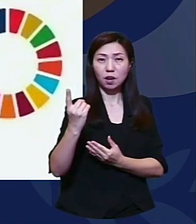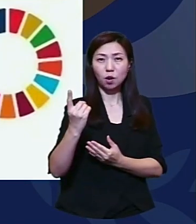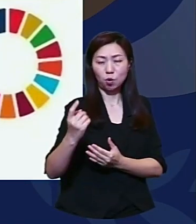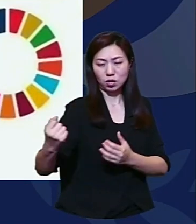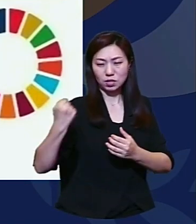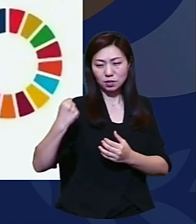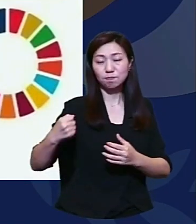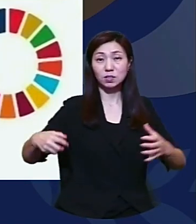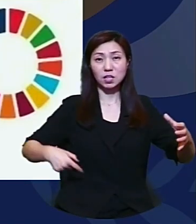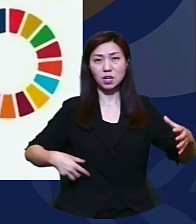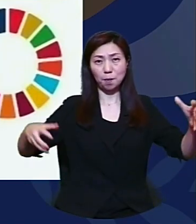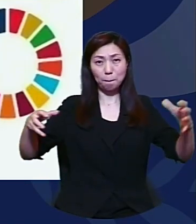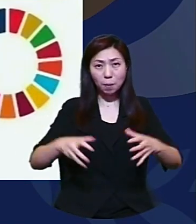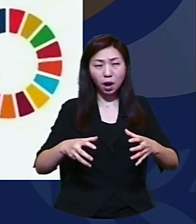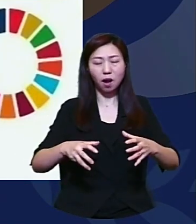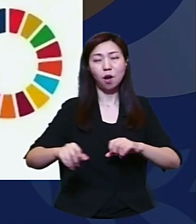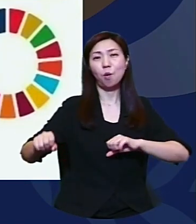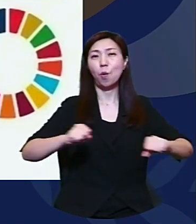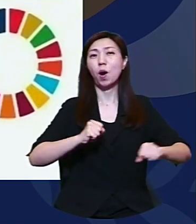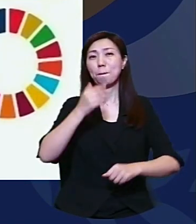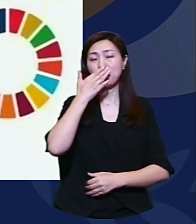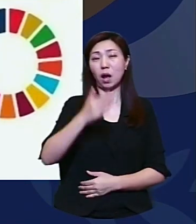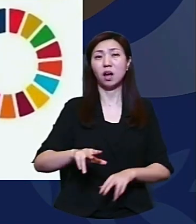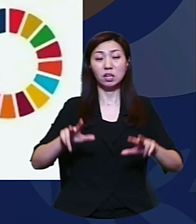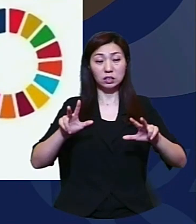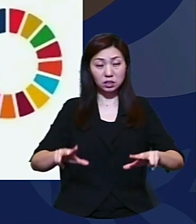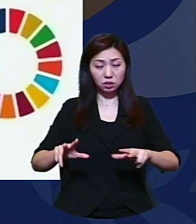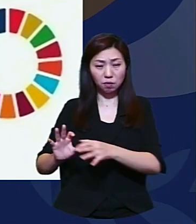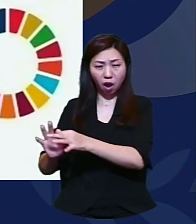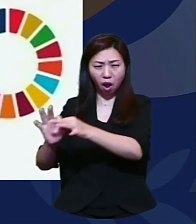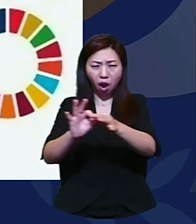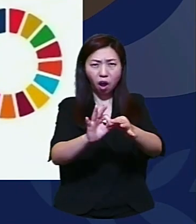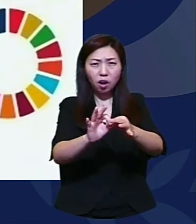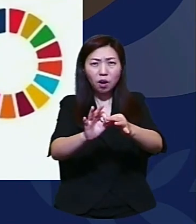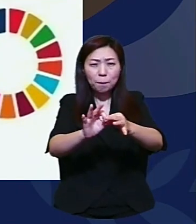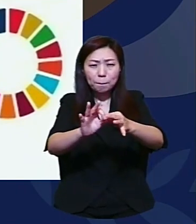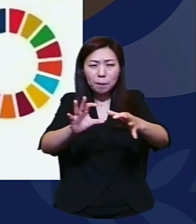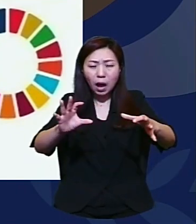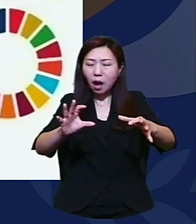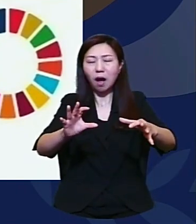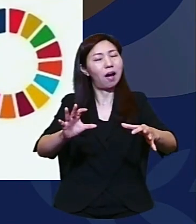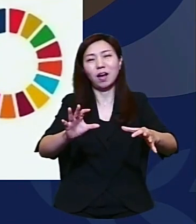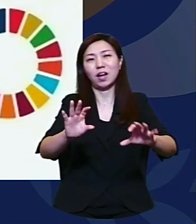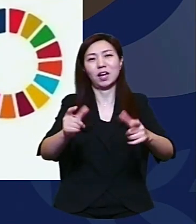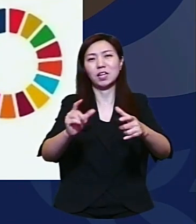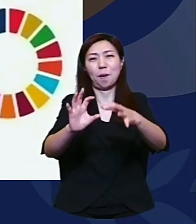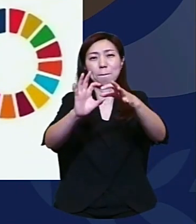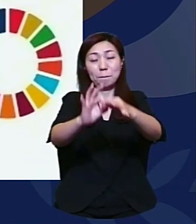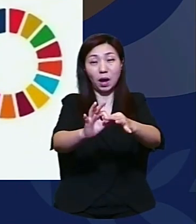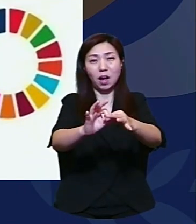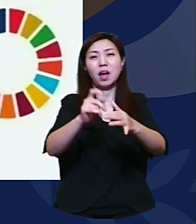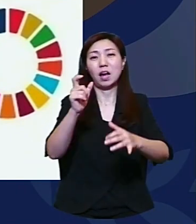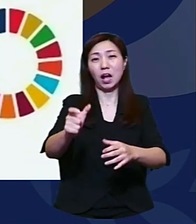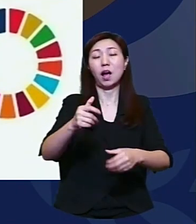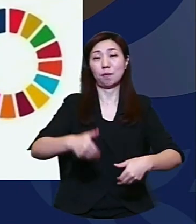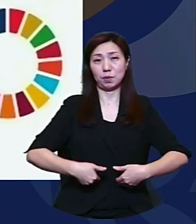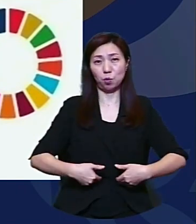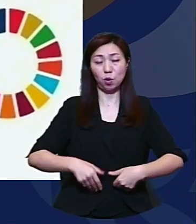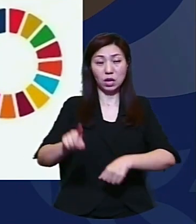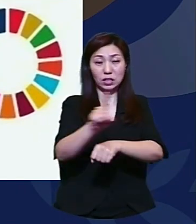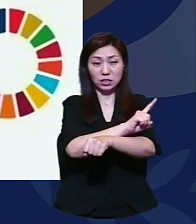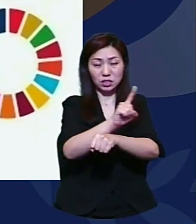missing link, bridge the digital divide, and make our shared dream of a fully connected planet a